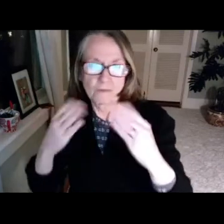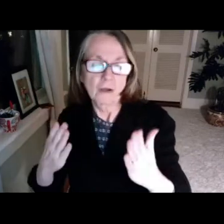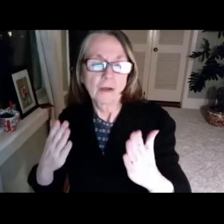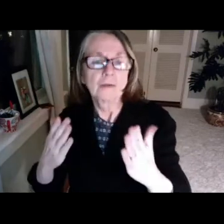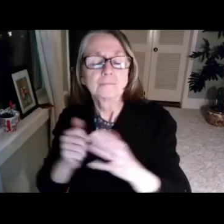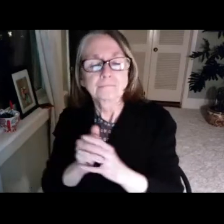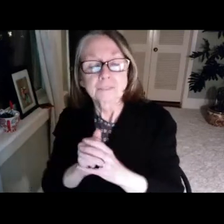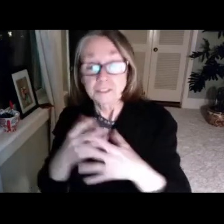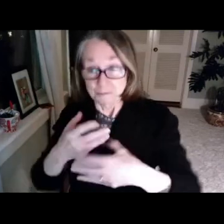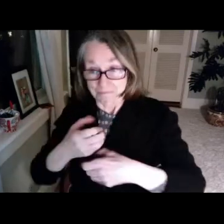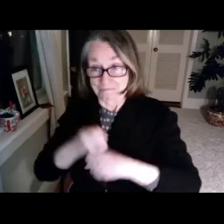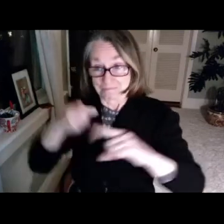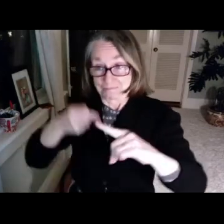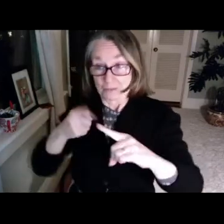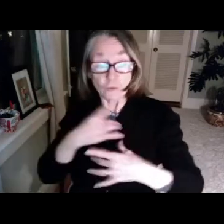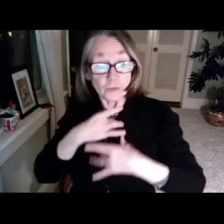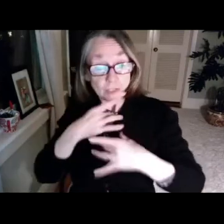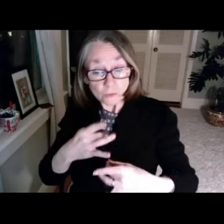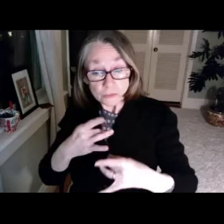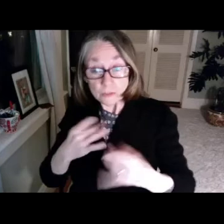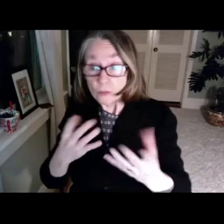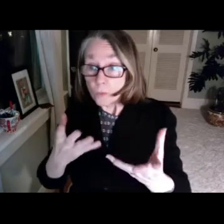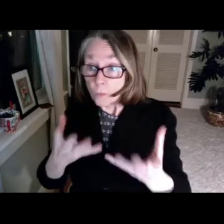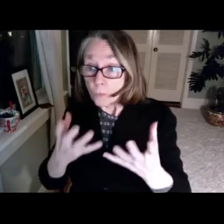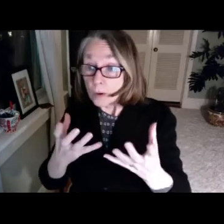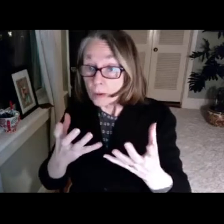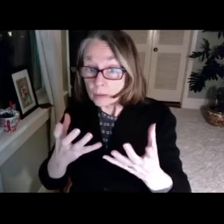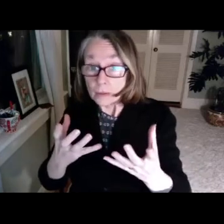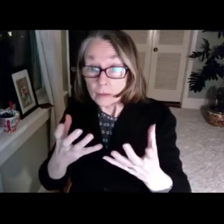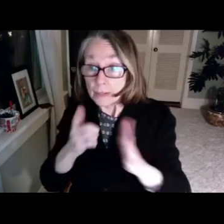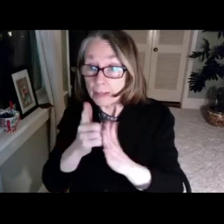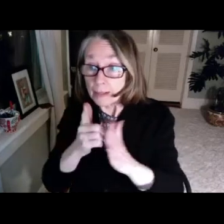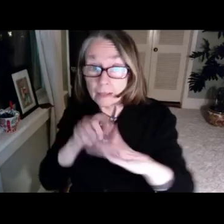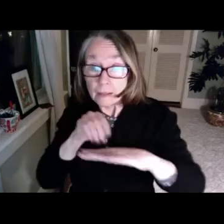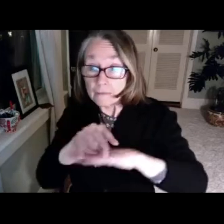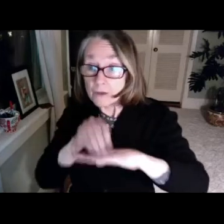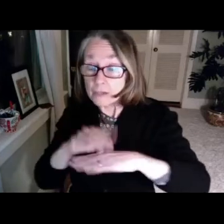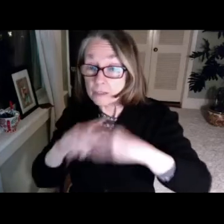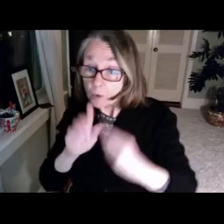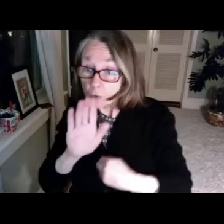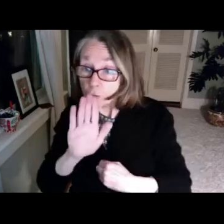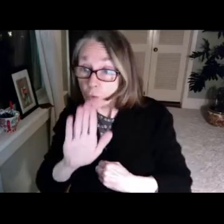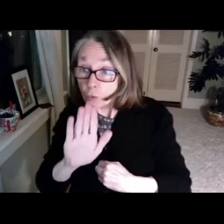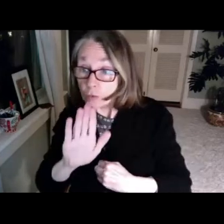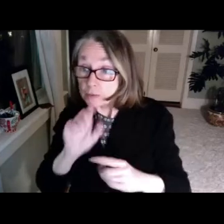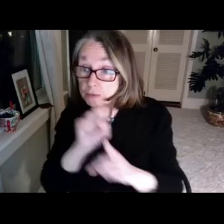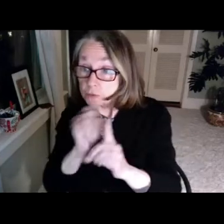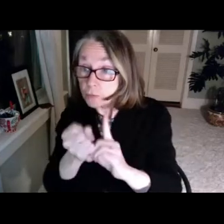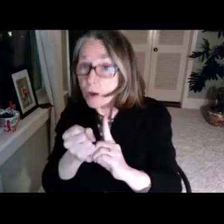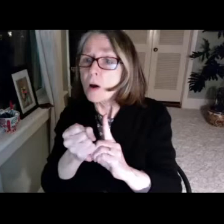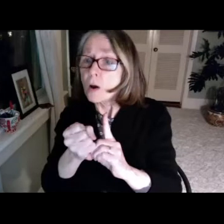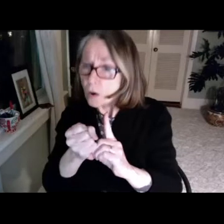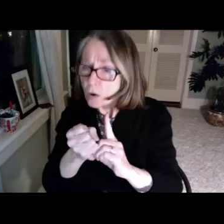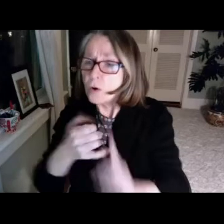terms, if you're interested in seeking, legal advice about your situation, please